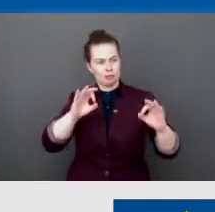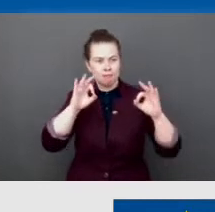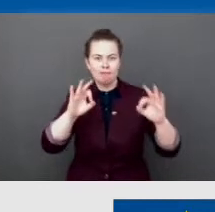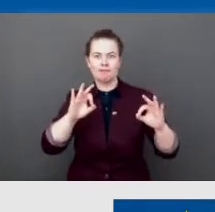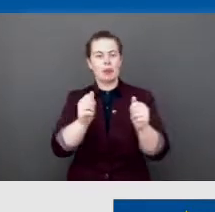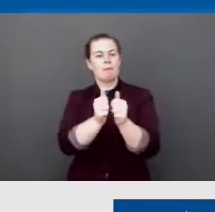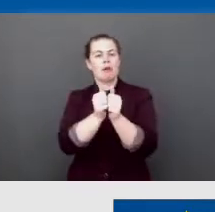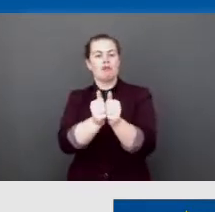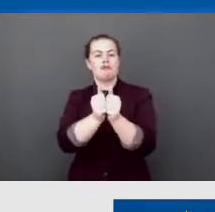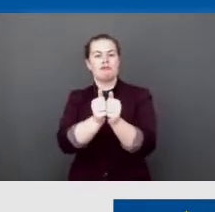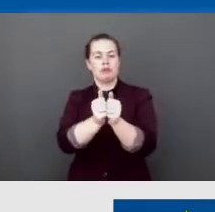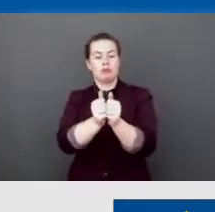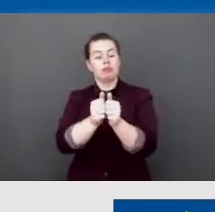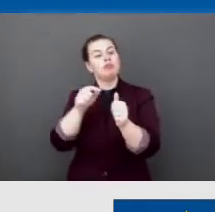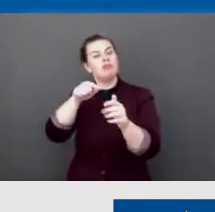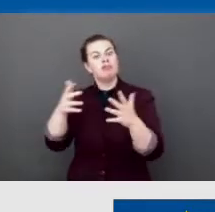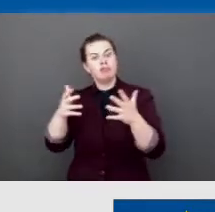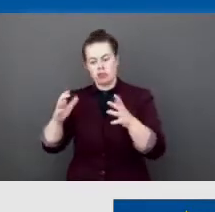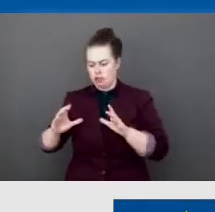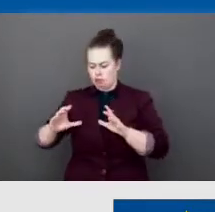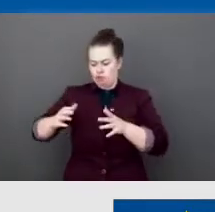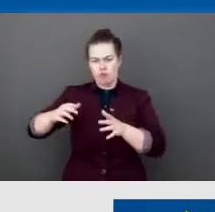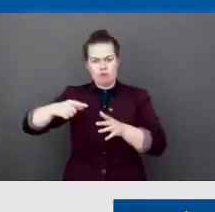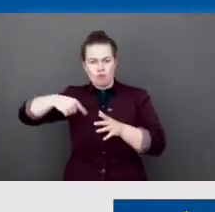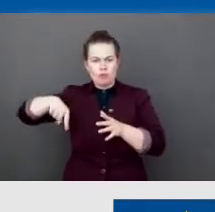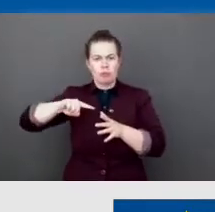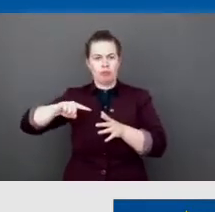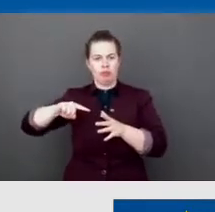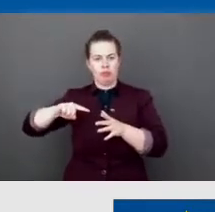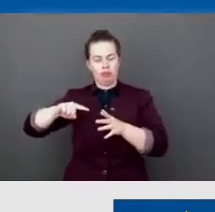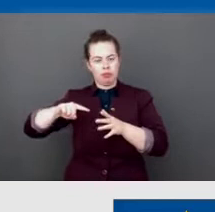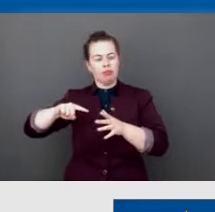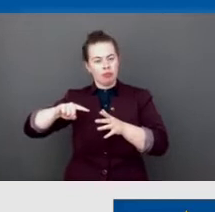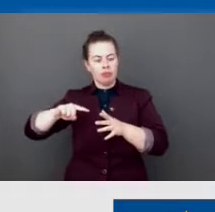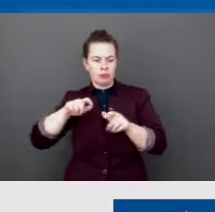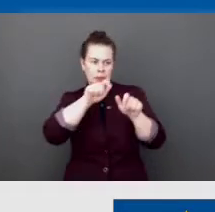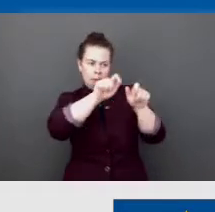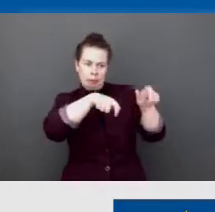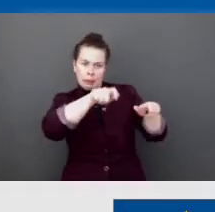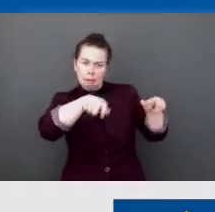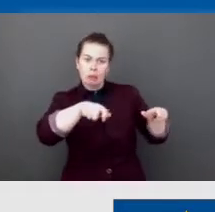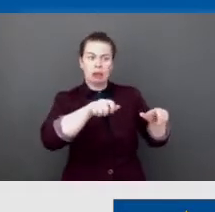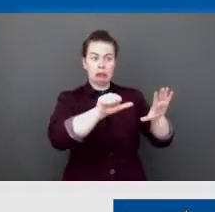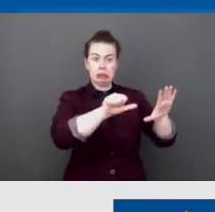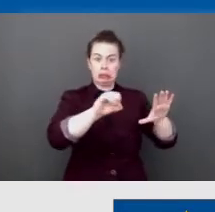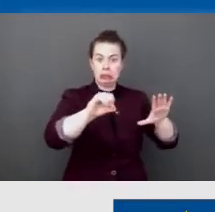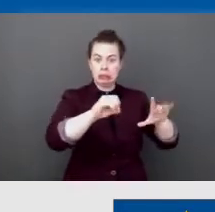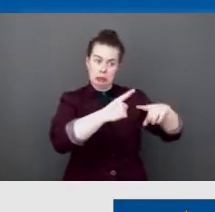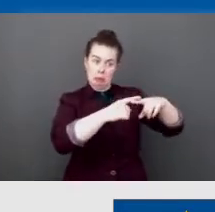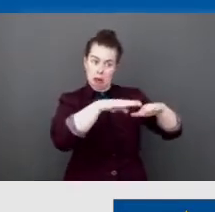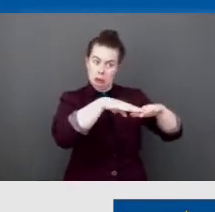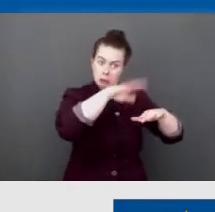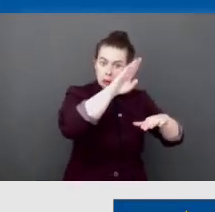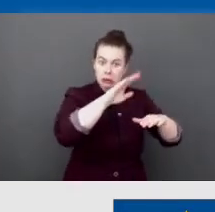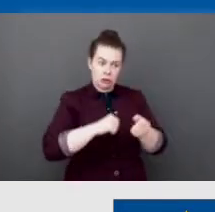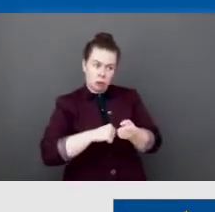that's a local interagency-based partnership aimed at improving the lives of older people over 60 years of age and living